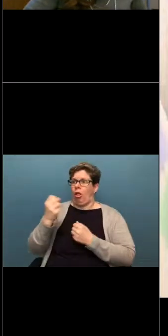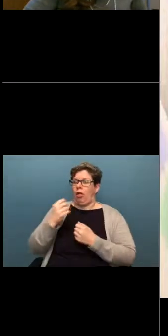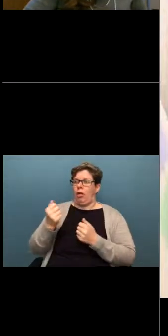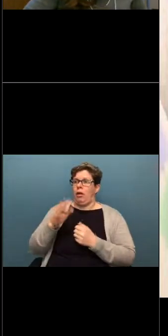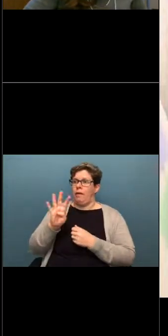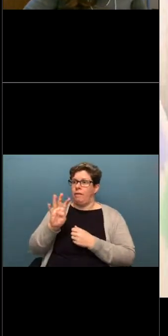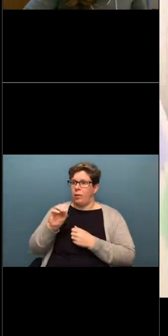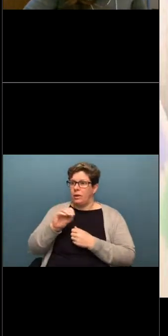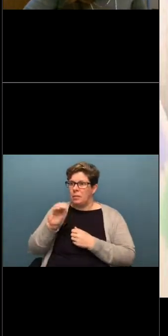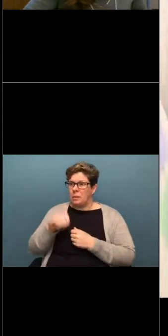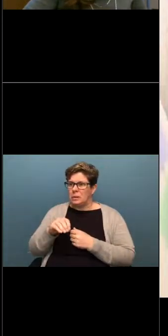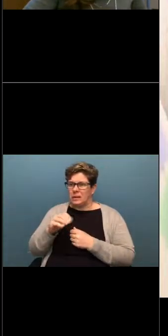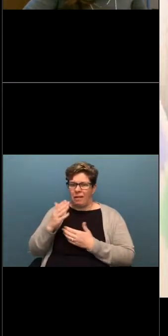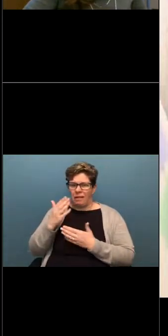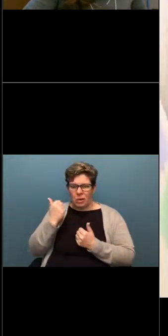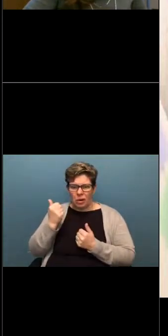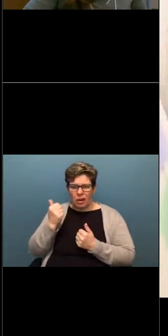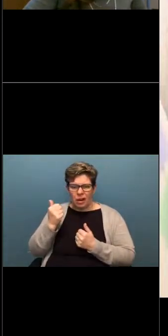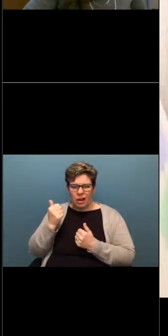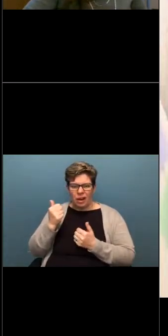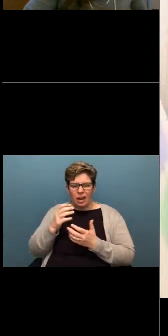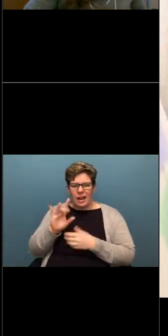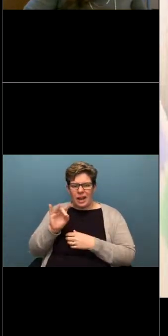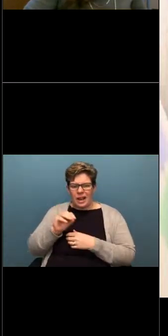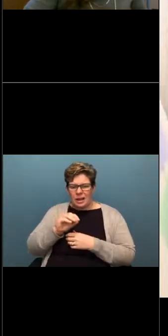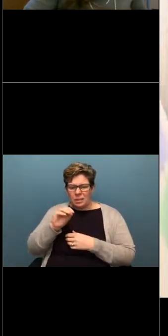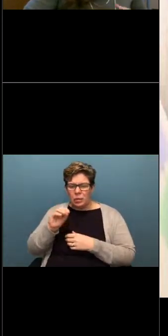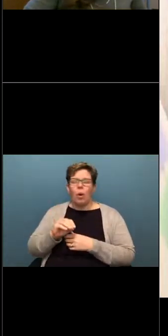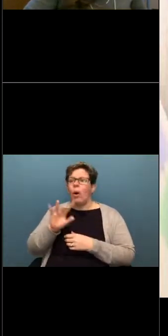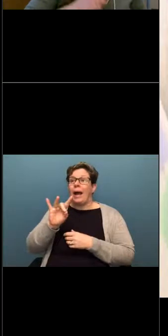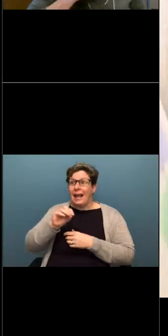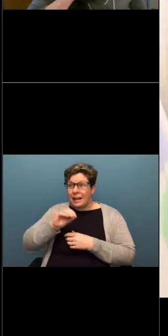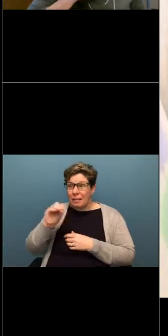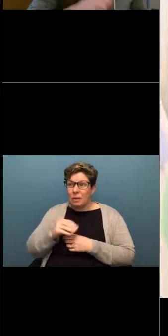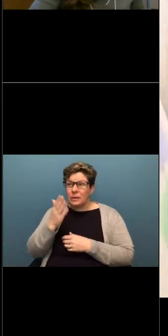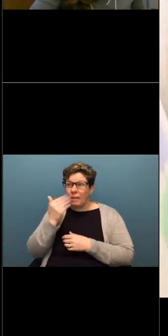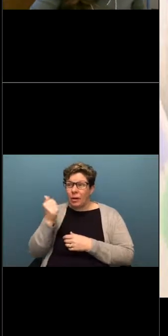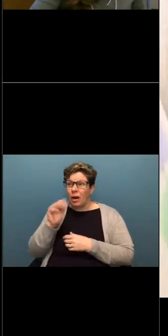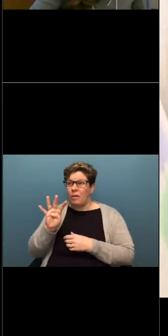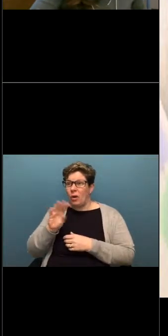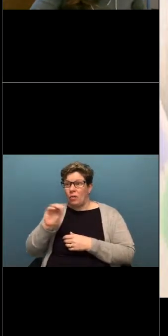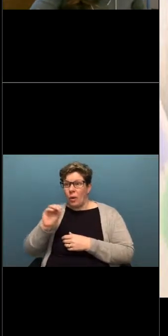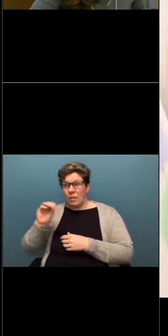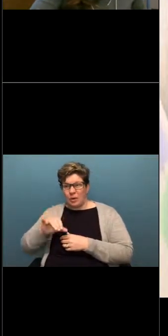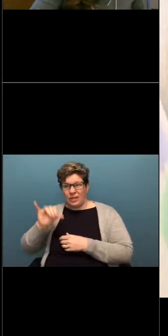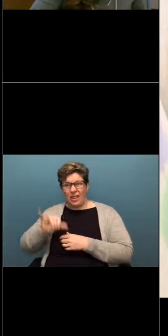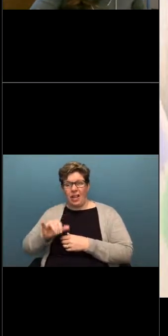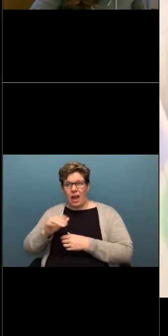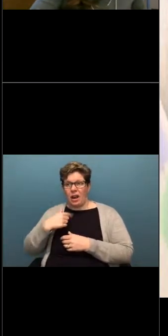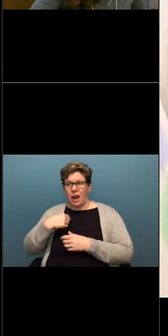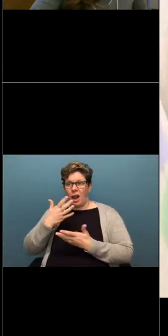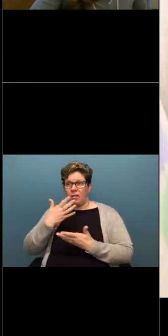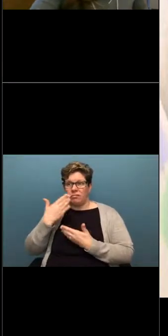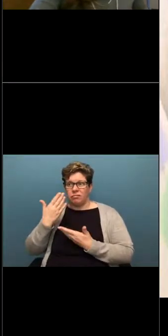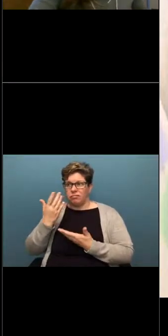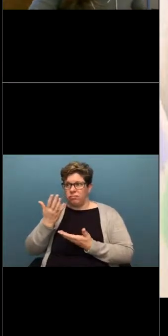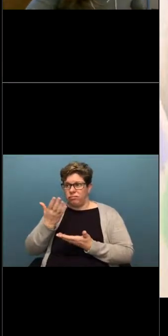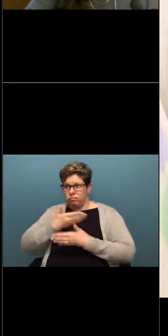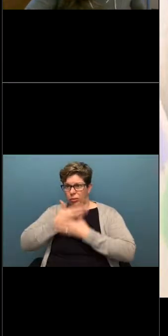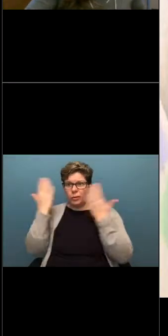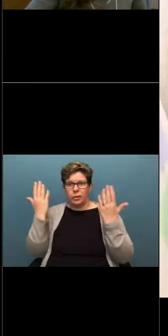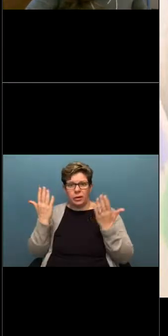remembered incorrectly. That's oftentimes because we use that medical jargon or we're saying things in a way that somebody might not understand.